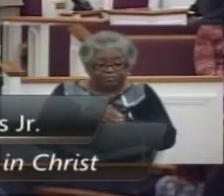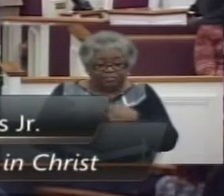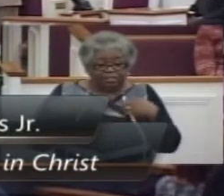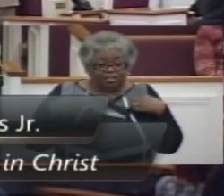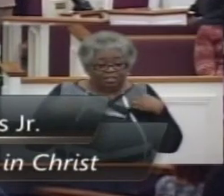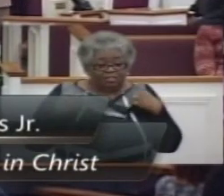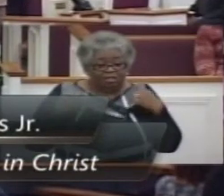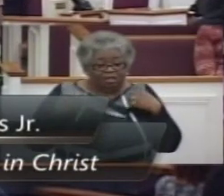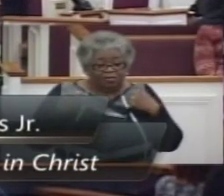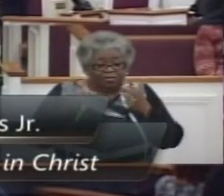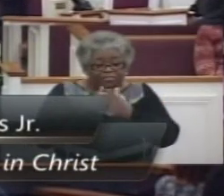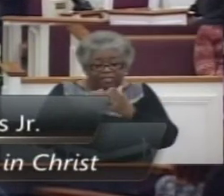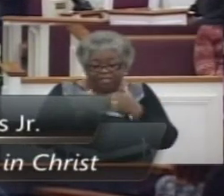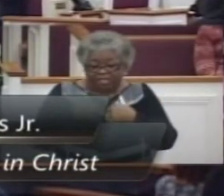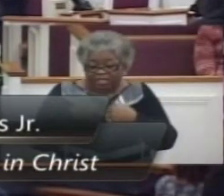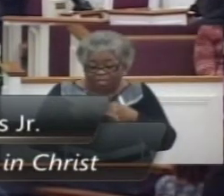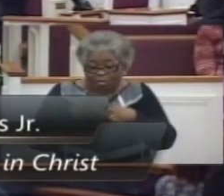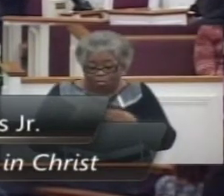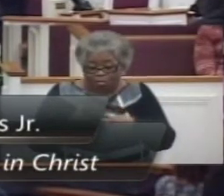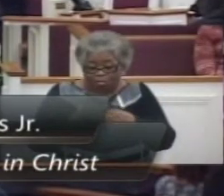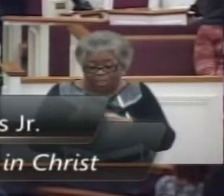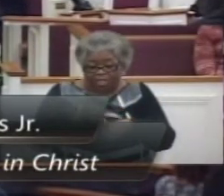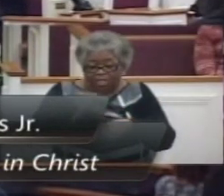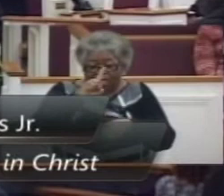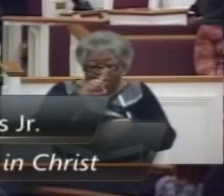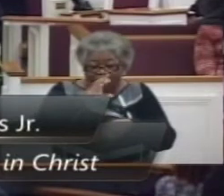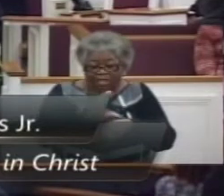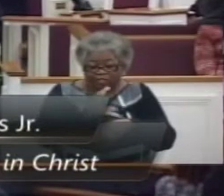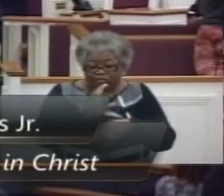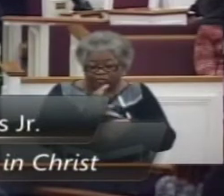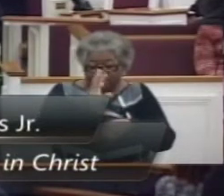on his body weighed 165